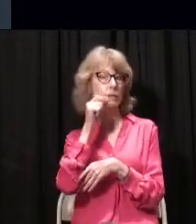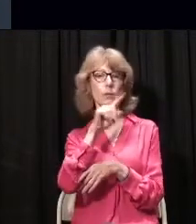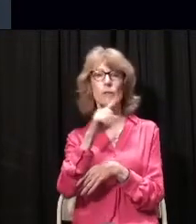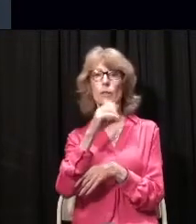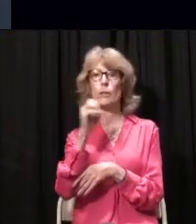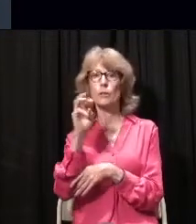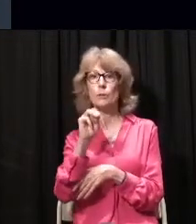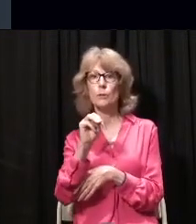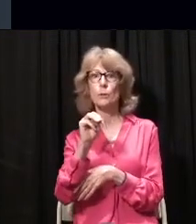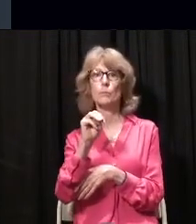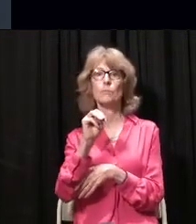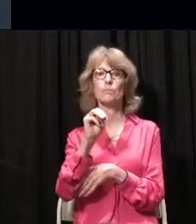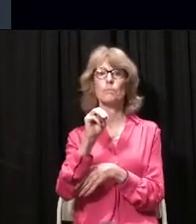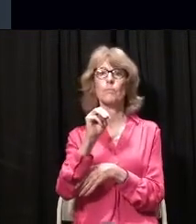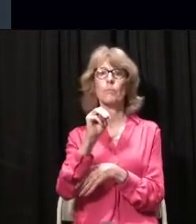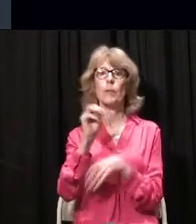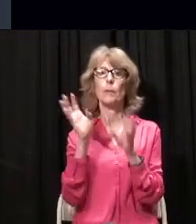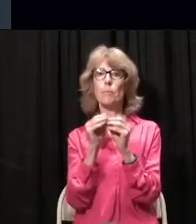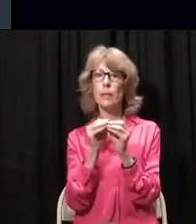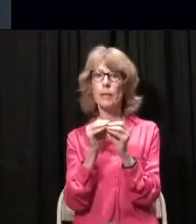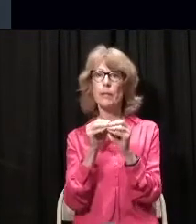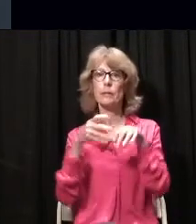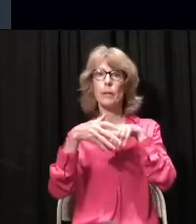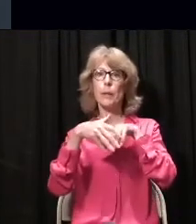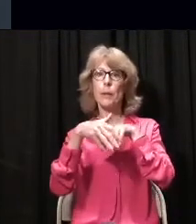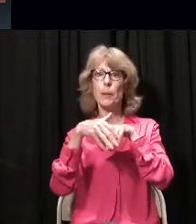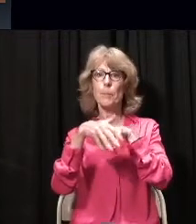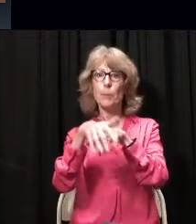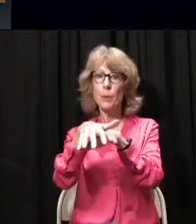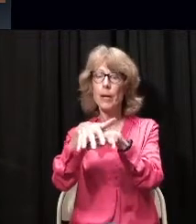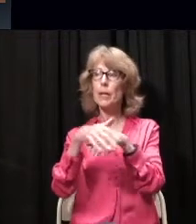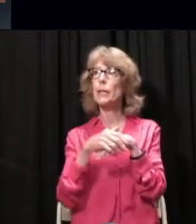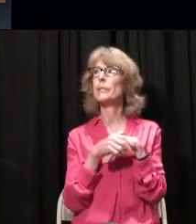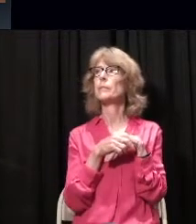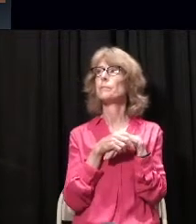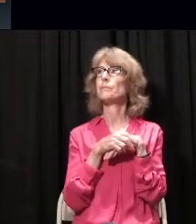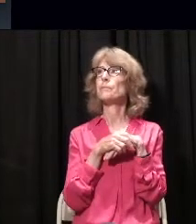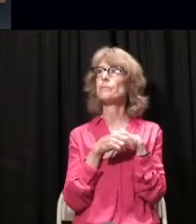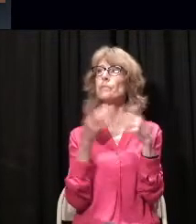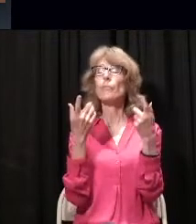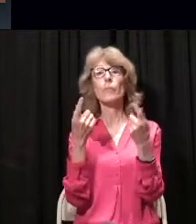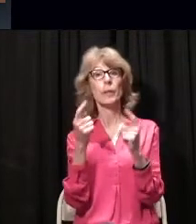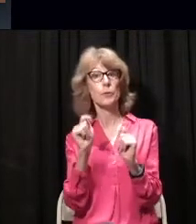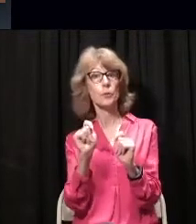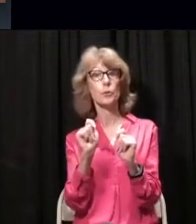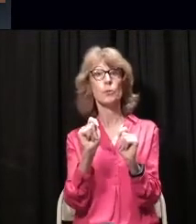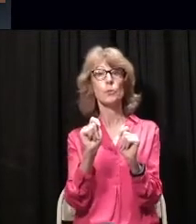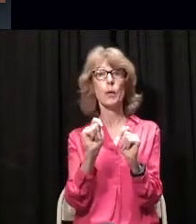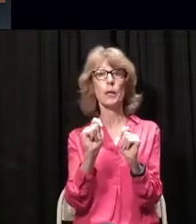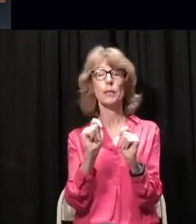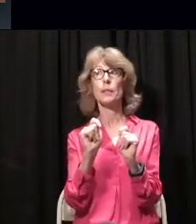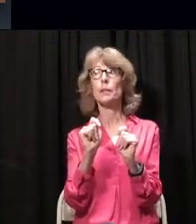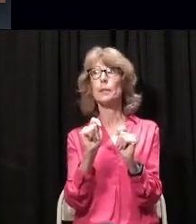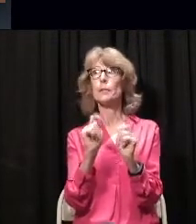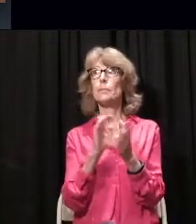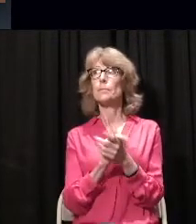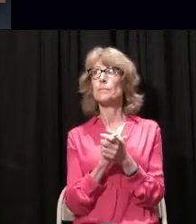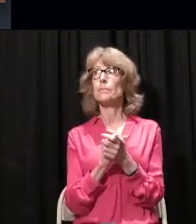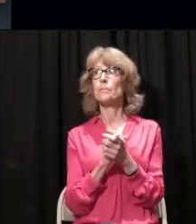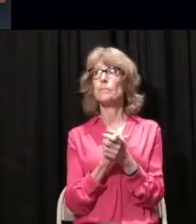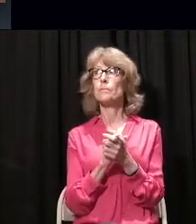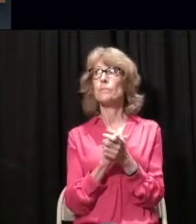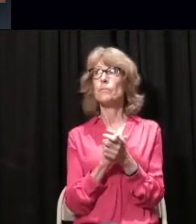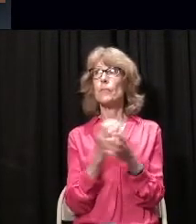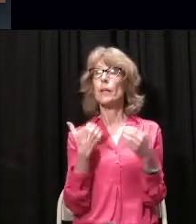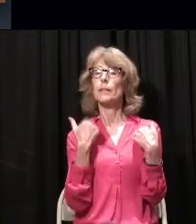on parades. And then if you go to the next slide, they actually they mobilized their leadership team to get Cokes